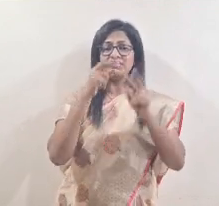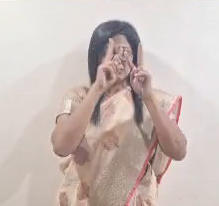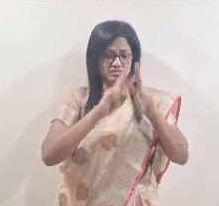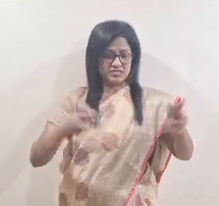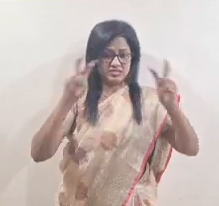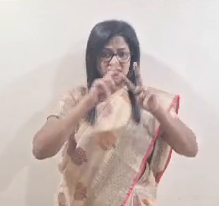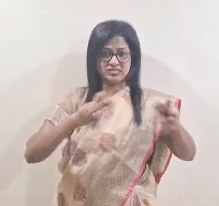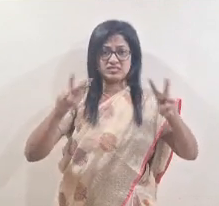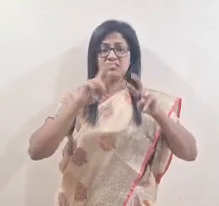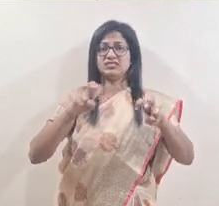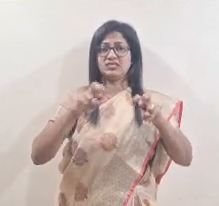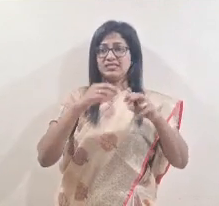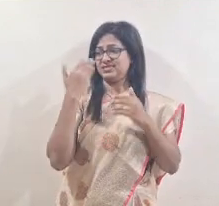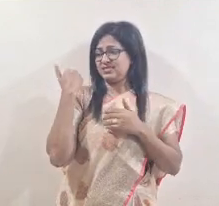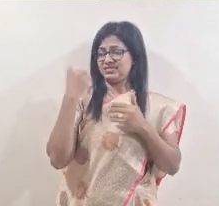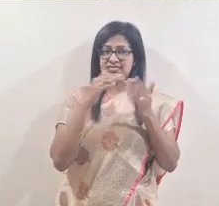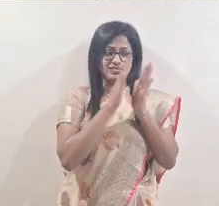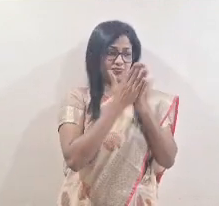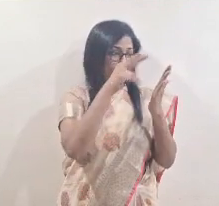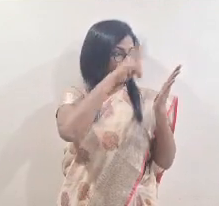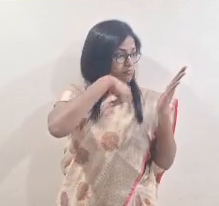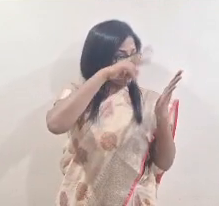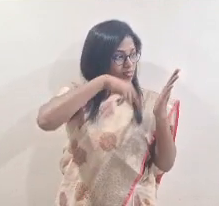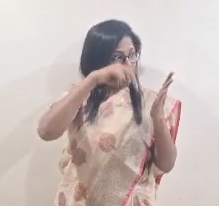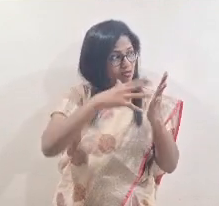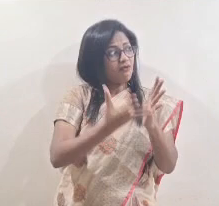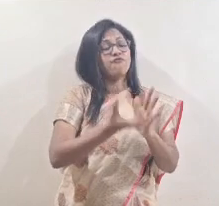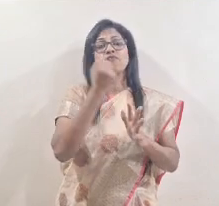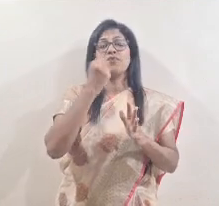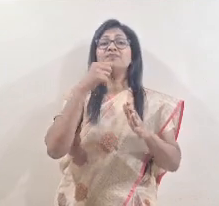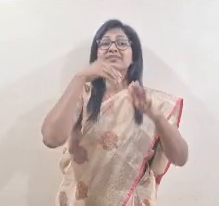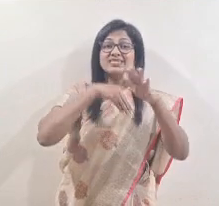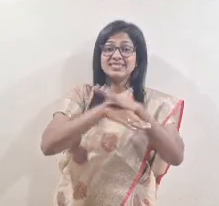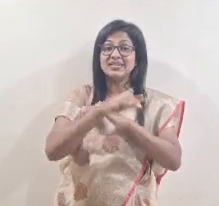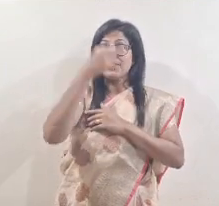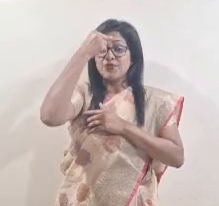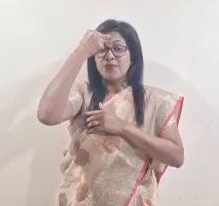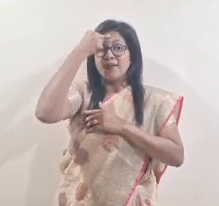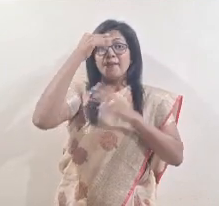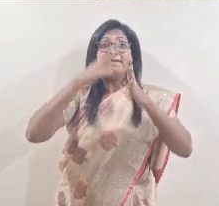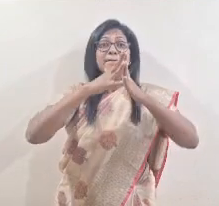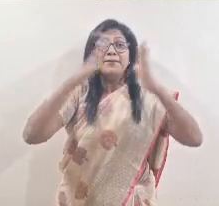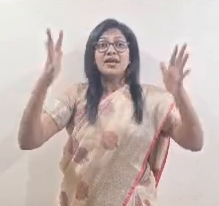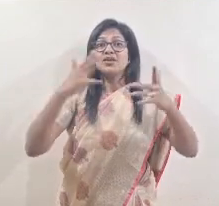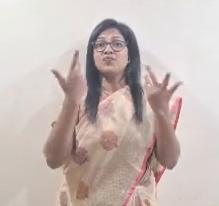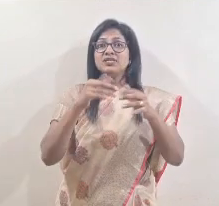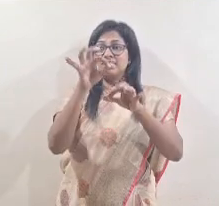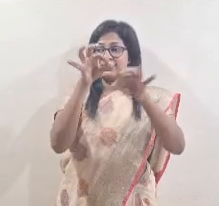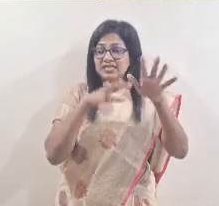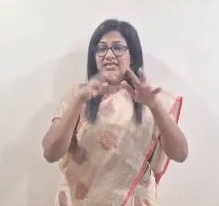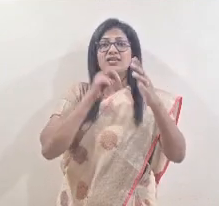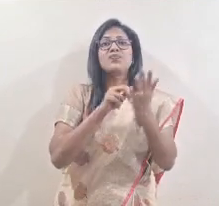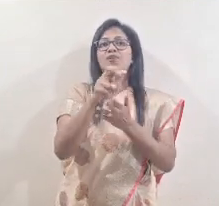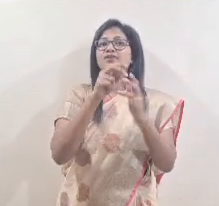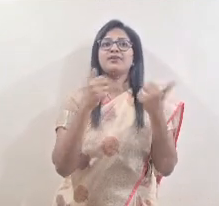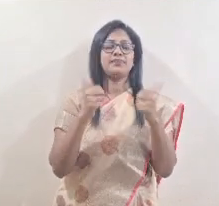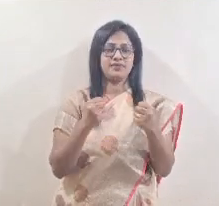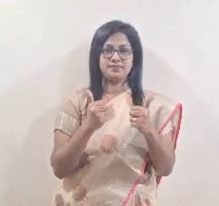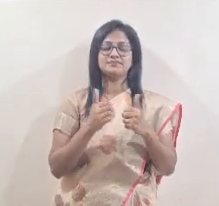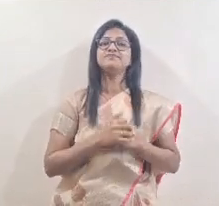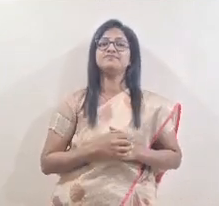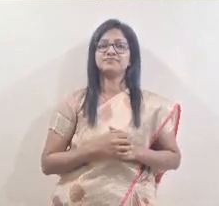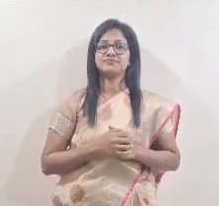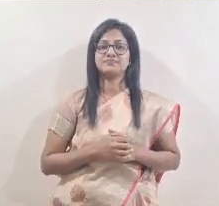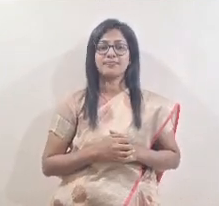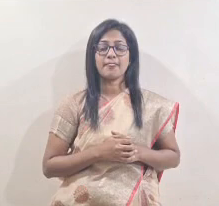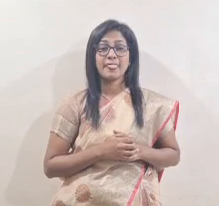researching on the recent literatures, that the root cause of these problems are that our cities are not walkable.